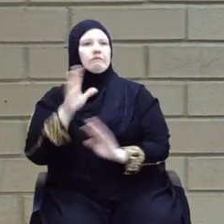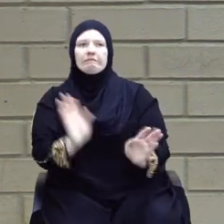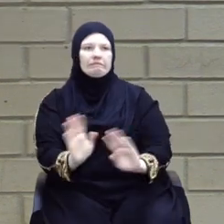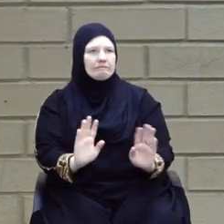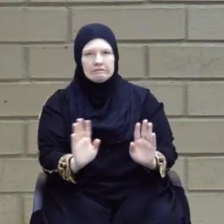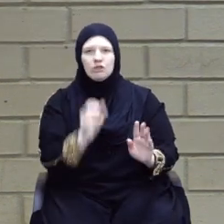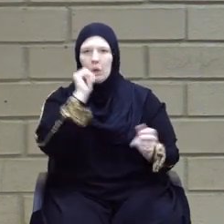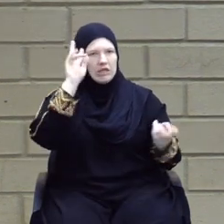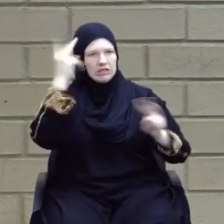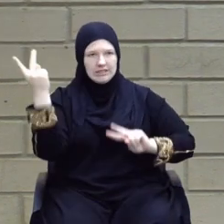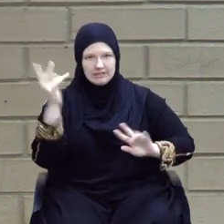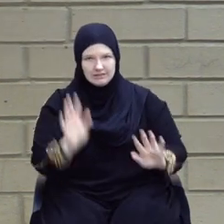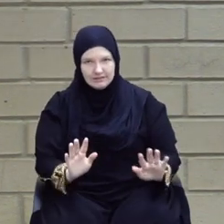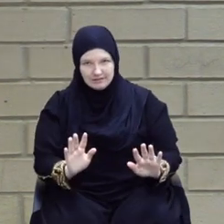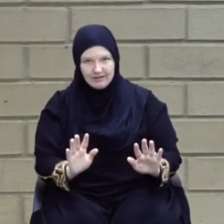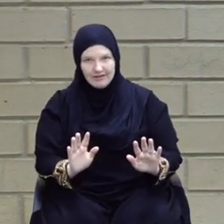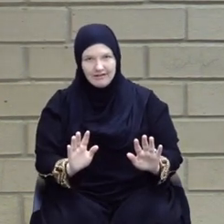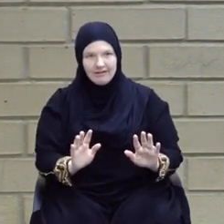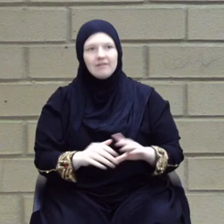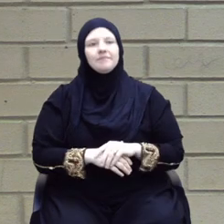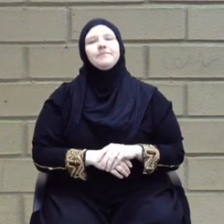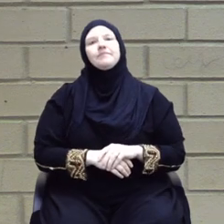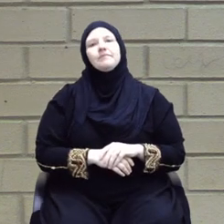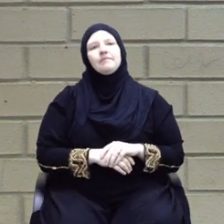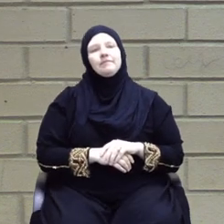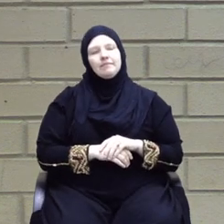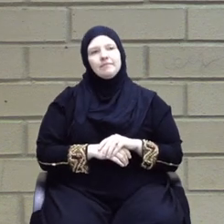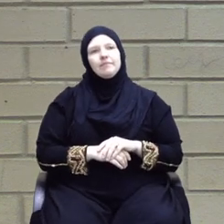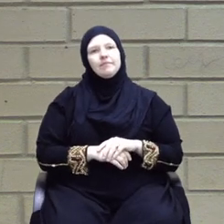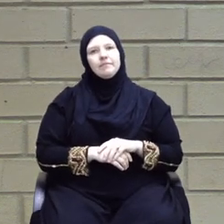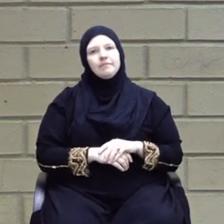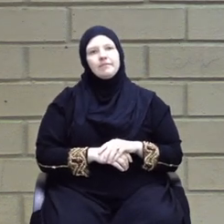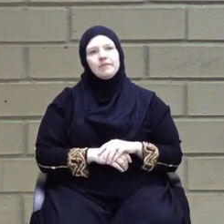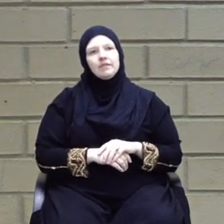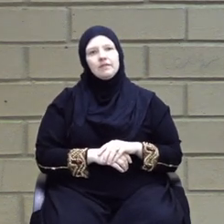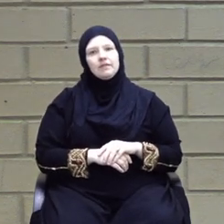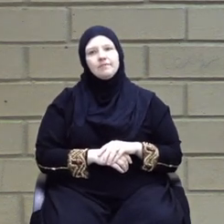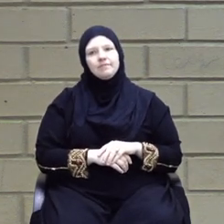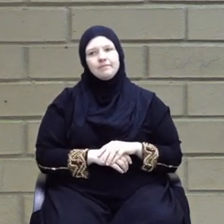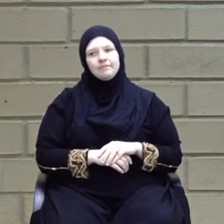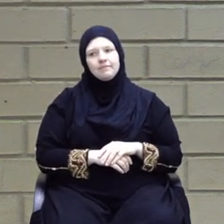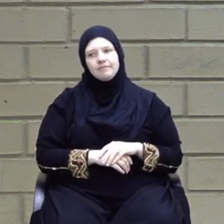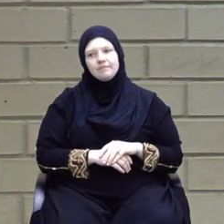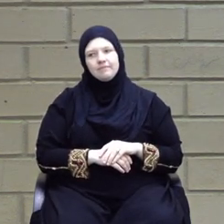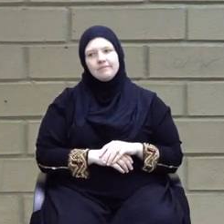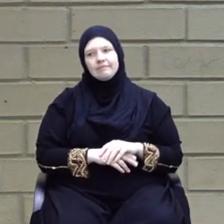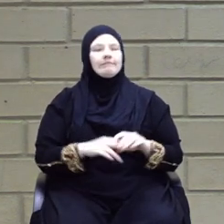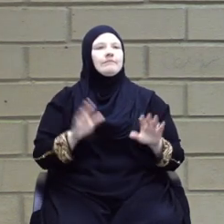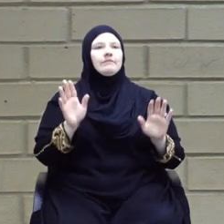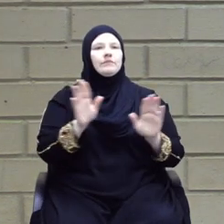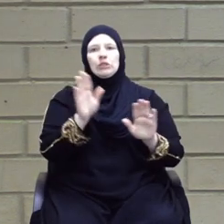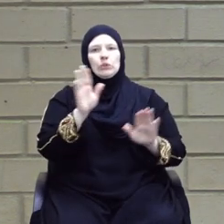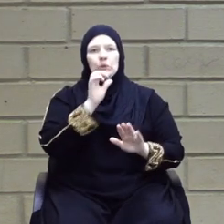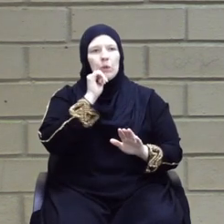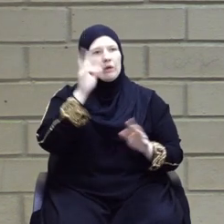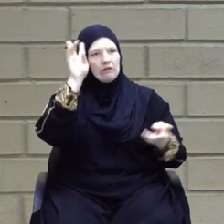uncommon, and that's why he's using the word strange. Nothing can be further from the